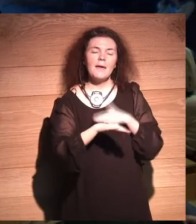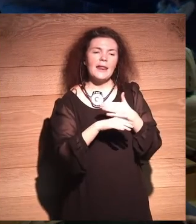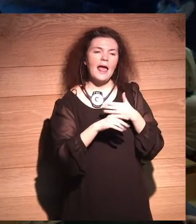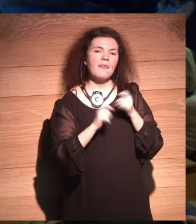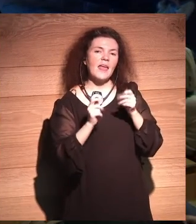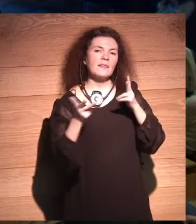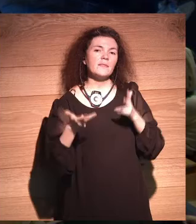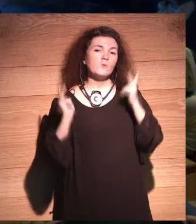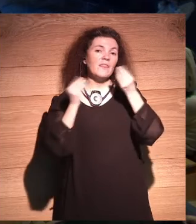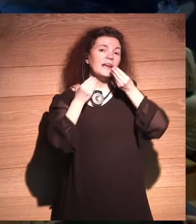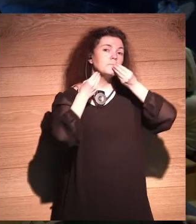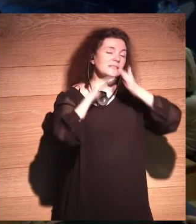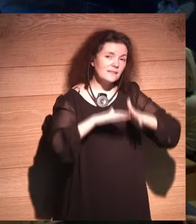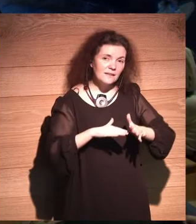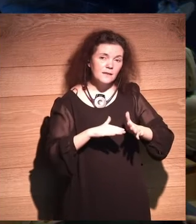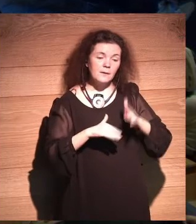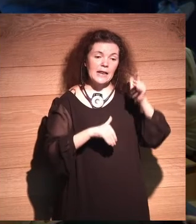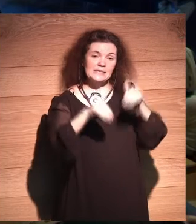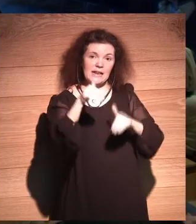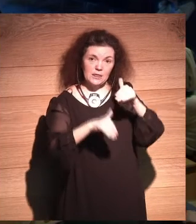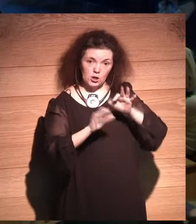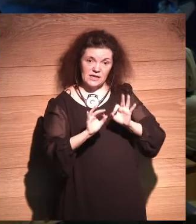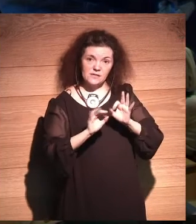elections, work best?